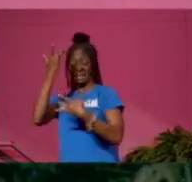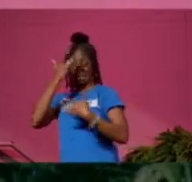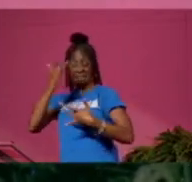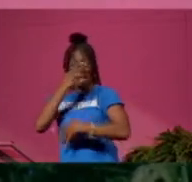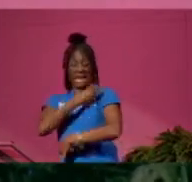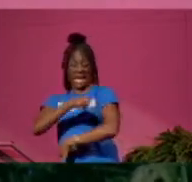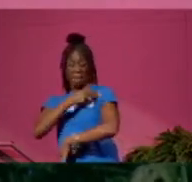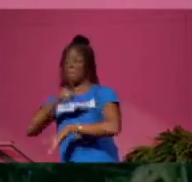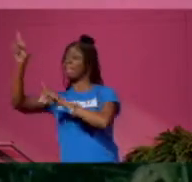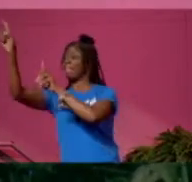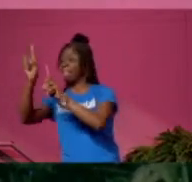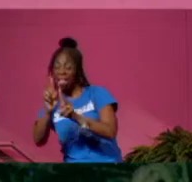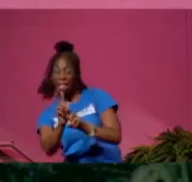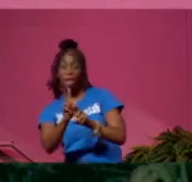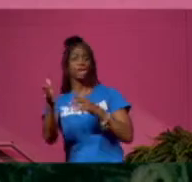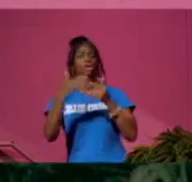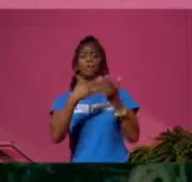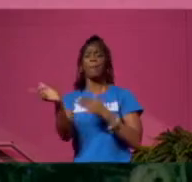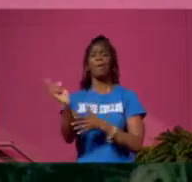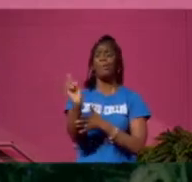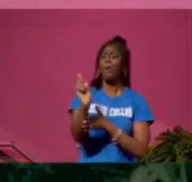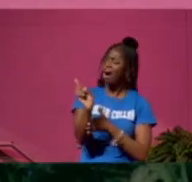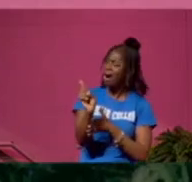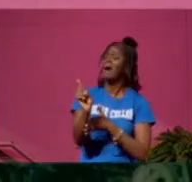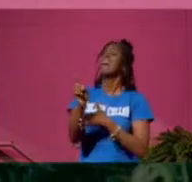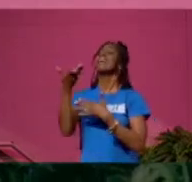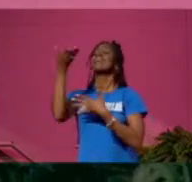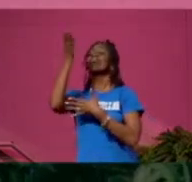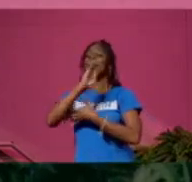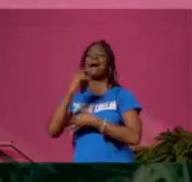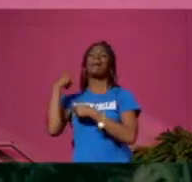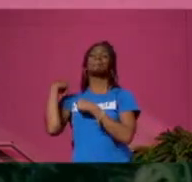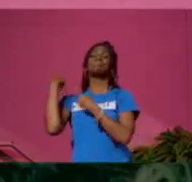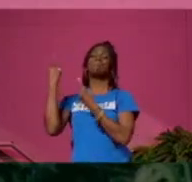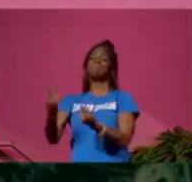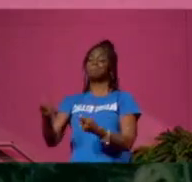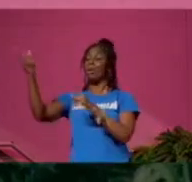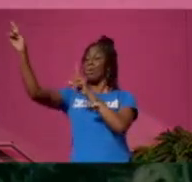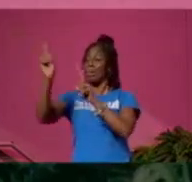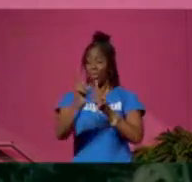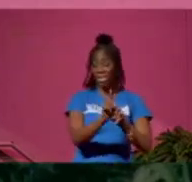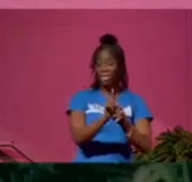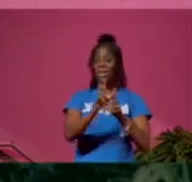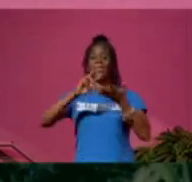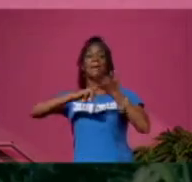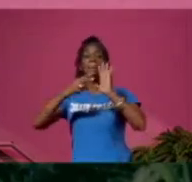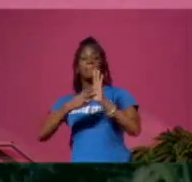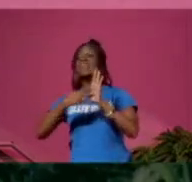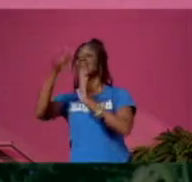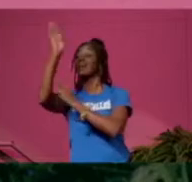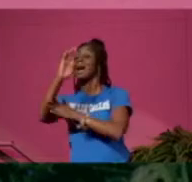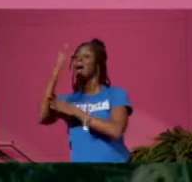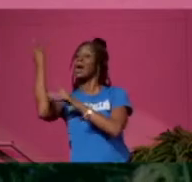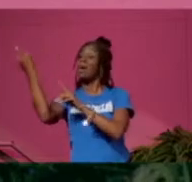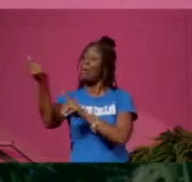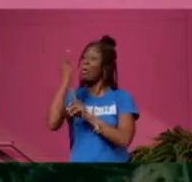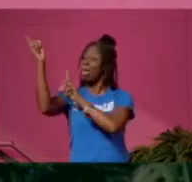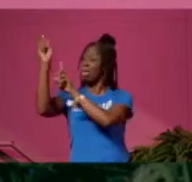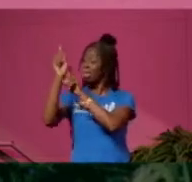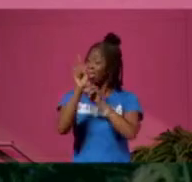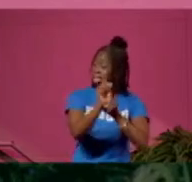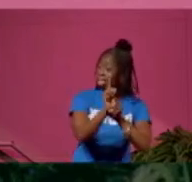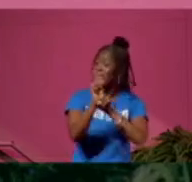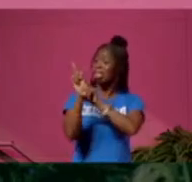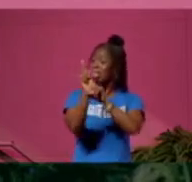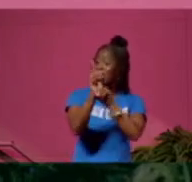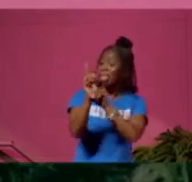business, with people who don't mean you no good, God is with you. And if God goes with you, if God is beside you, if God